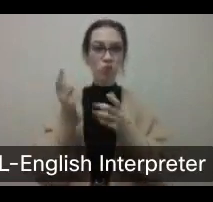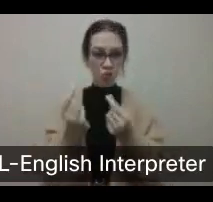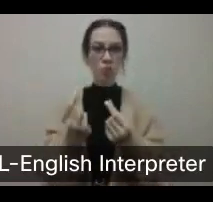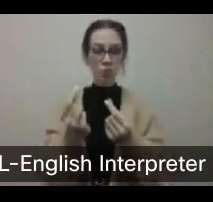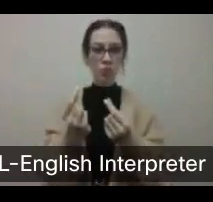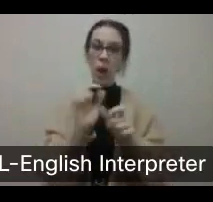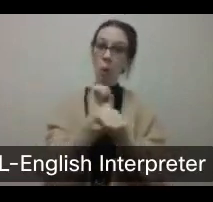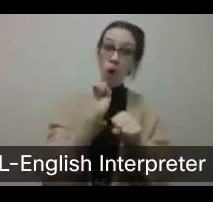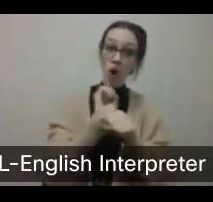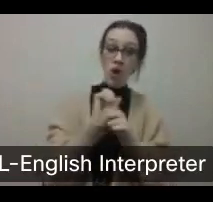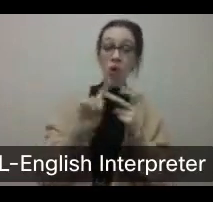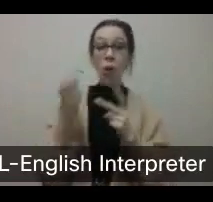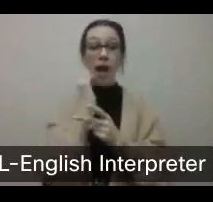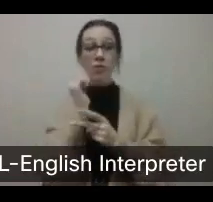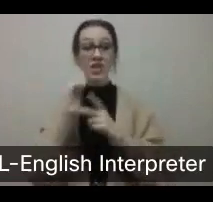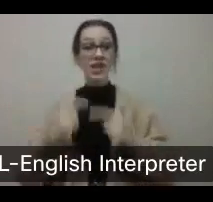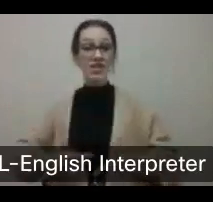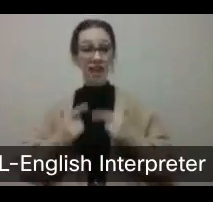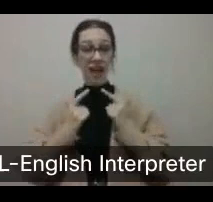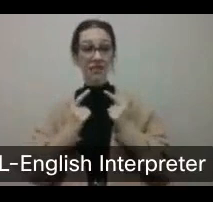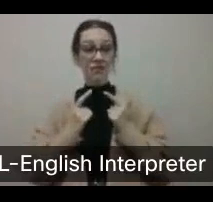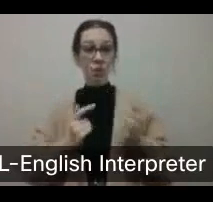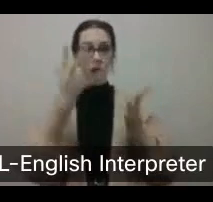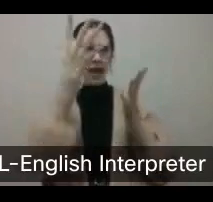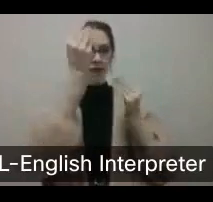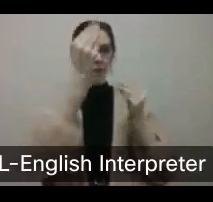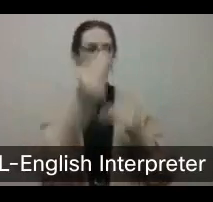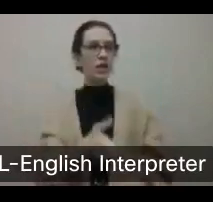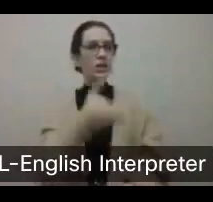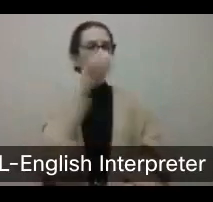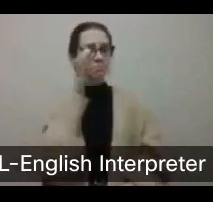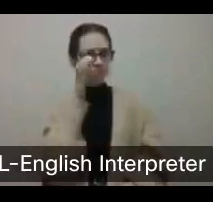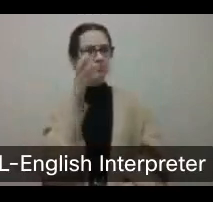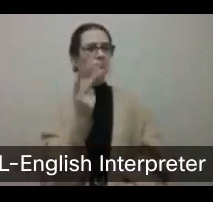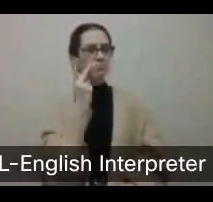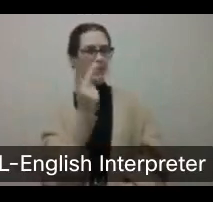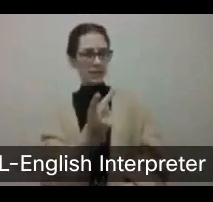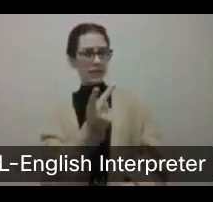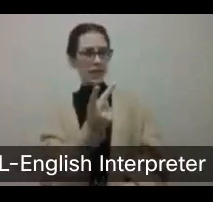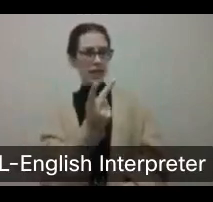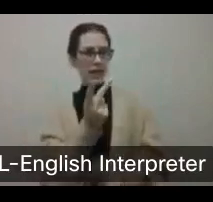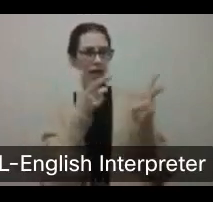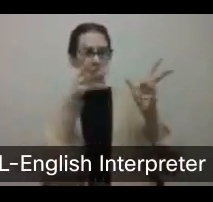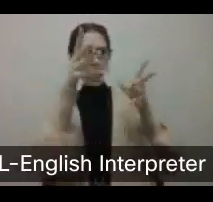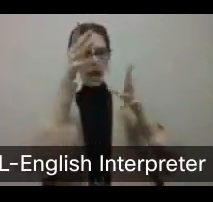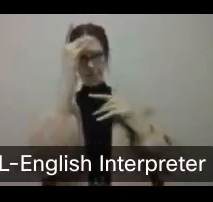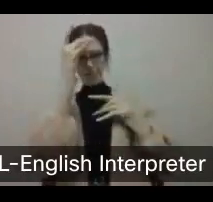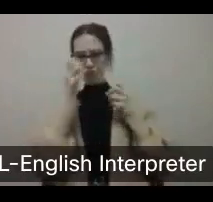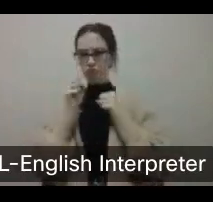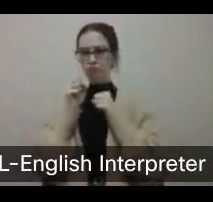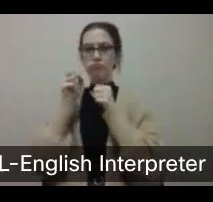work, where we take information that we've heard and restate it in our own words for someone